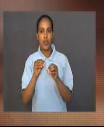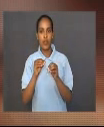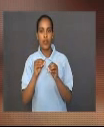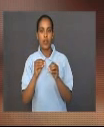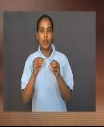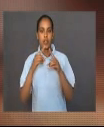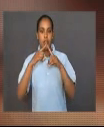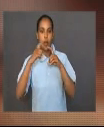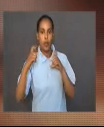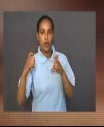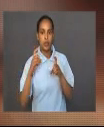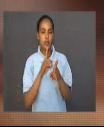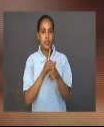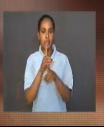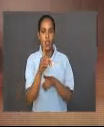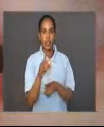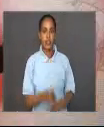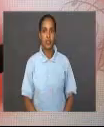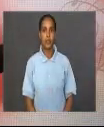the opposite direction.